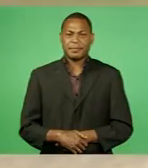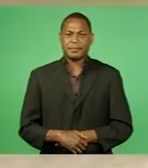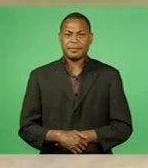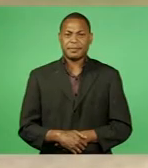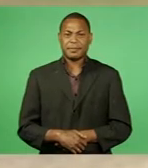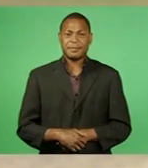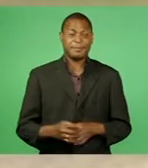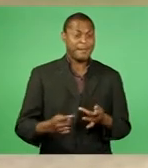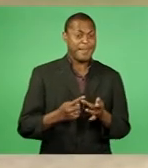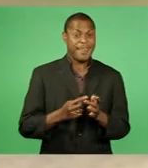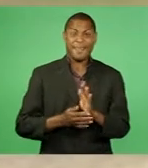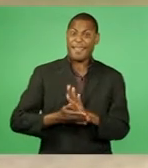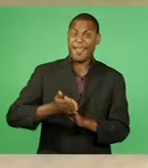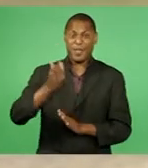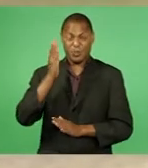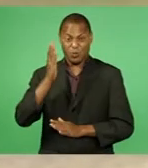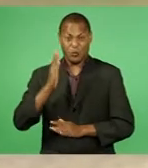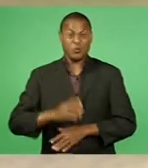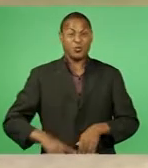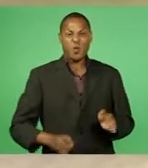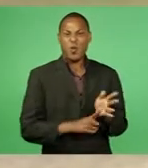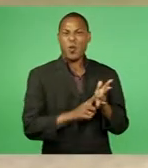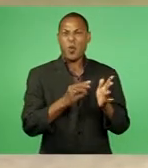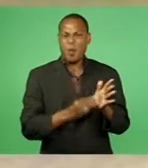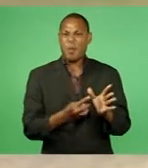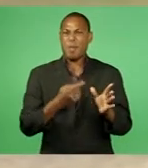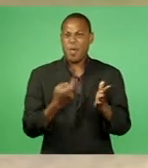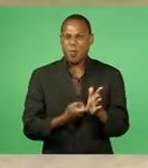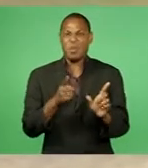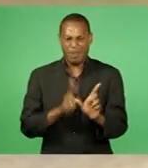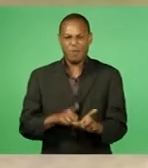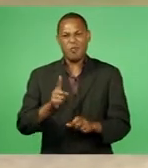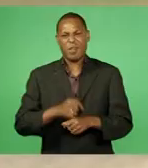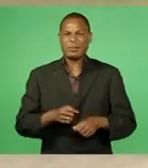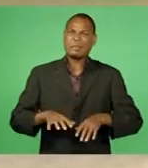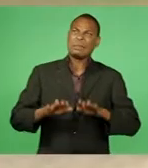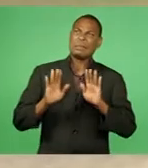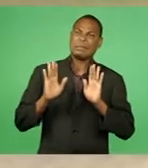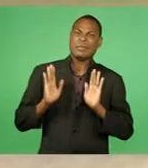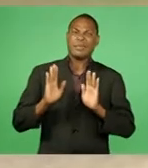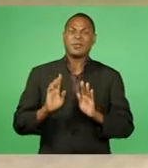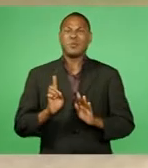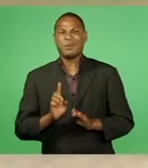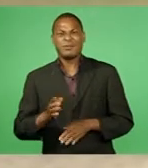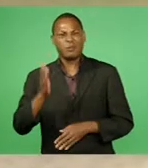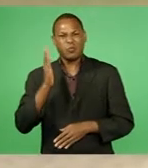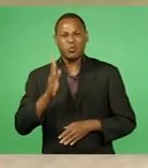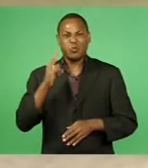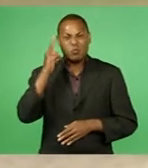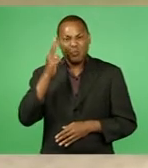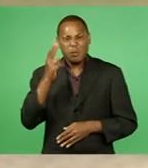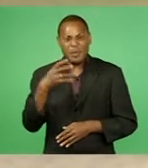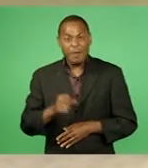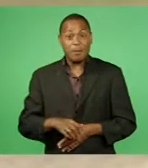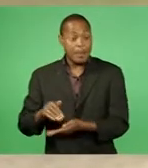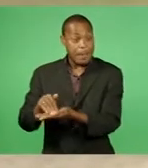Lomeri Secondary School's Senibalati Tuinambewa had given up on his dreams after quitting school a year ago. But with the help of his